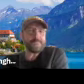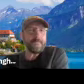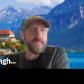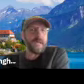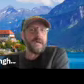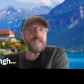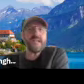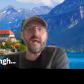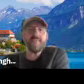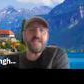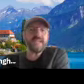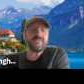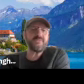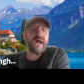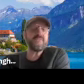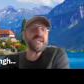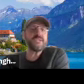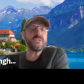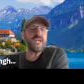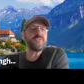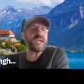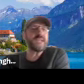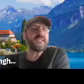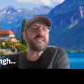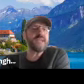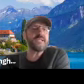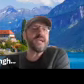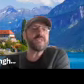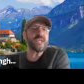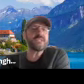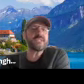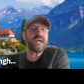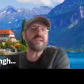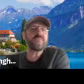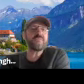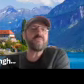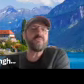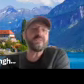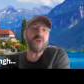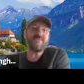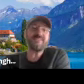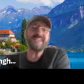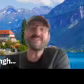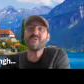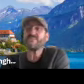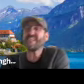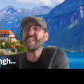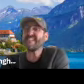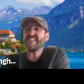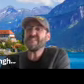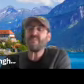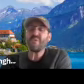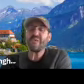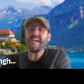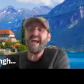like that. And then at the end of the 5 days, you kind of check in and see, hey, that was actually kind of cool, because often that stuff is